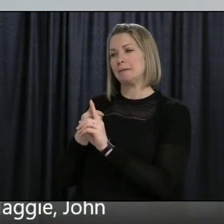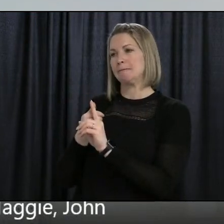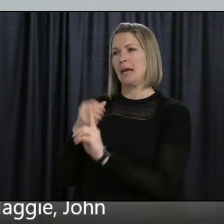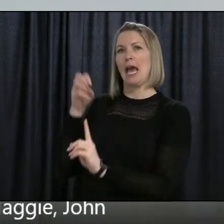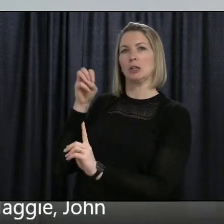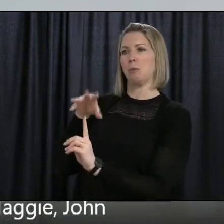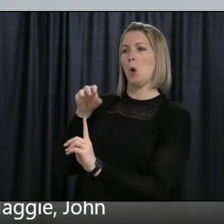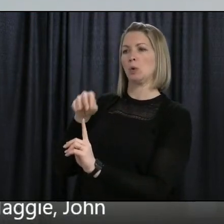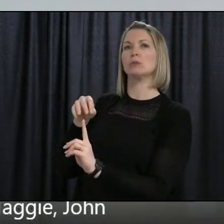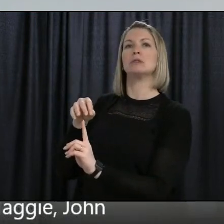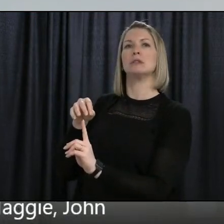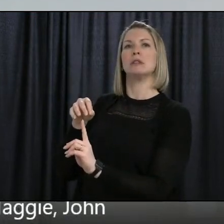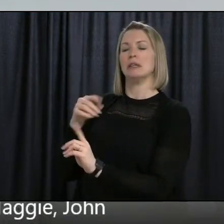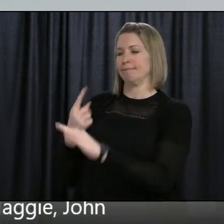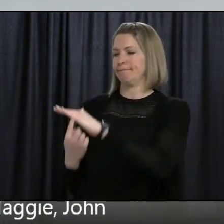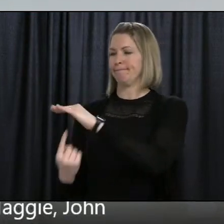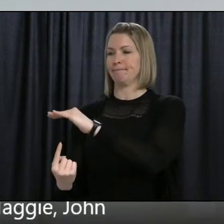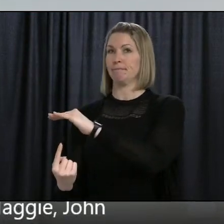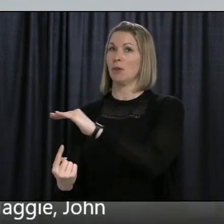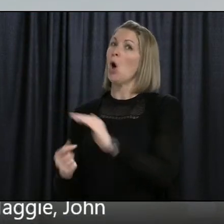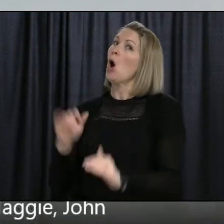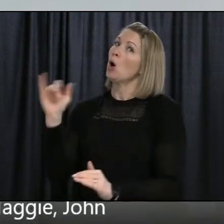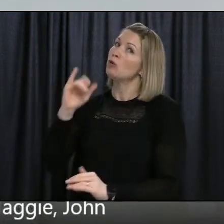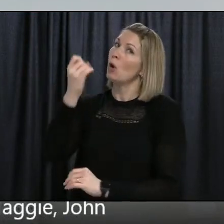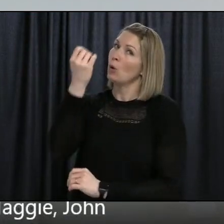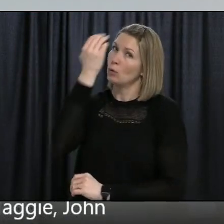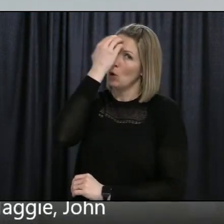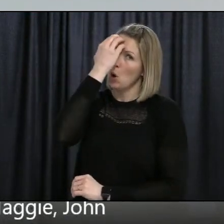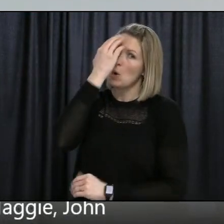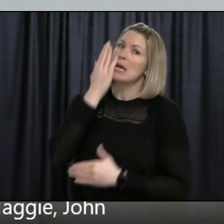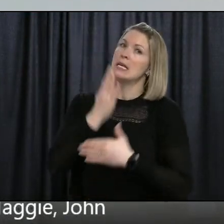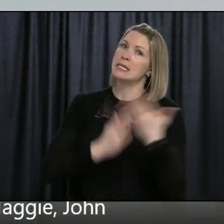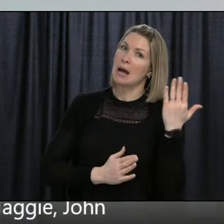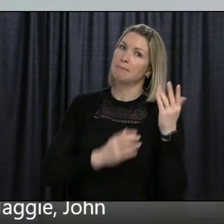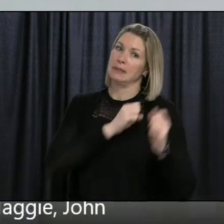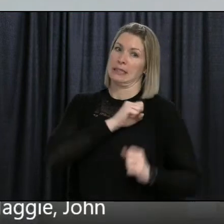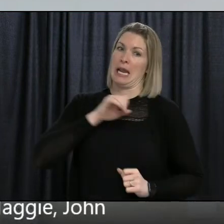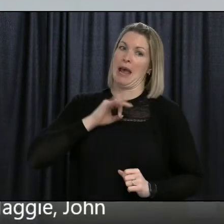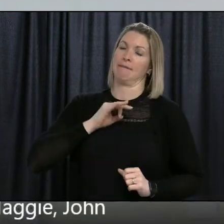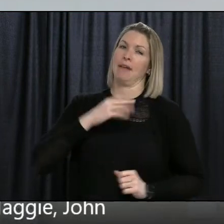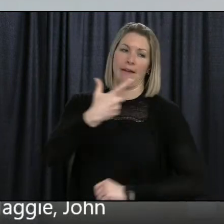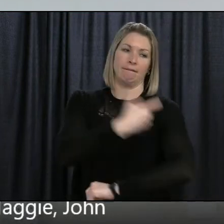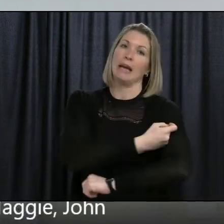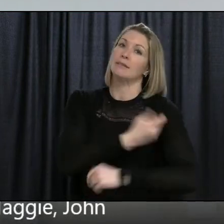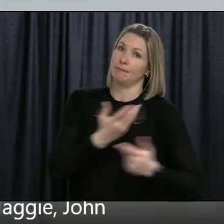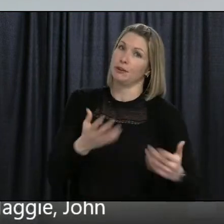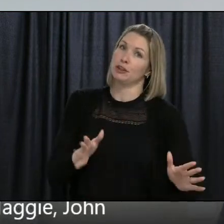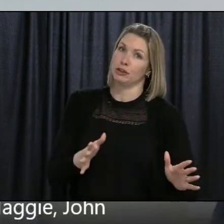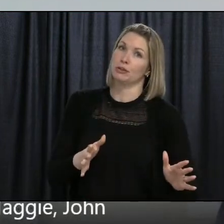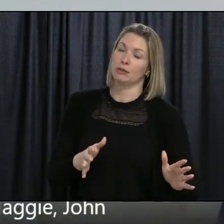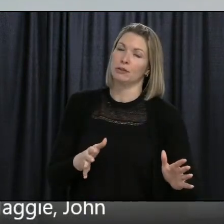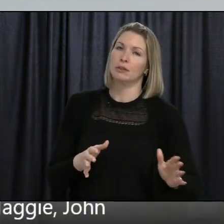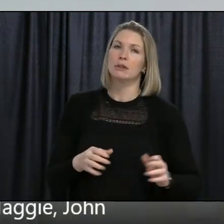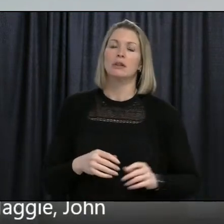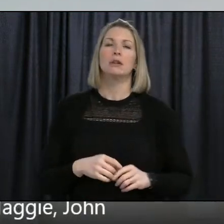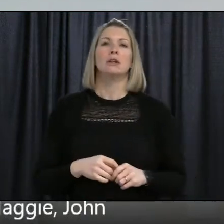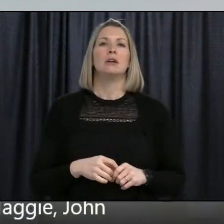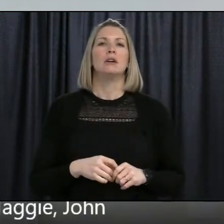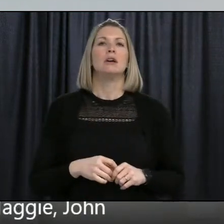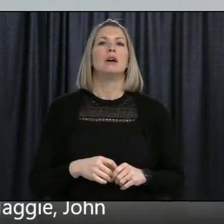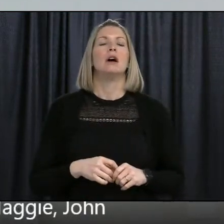been vaccinated. The first line, the frontline responders, be they police,